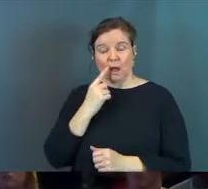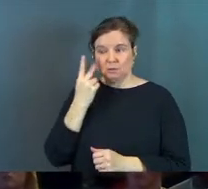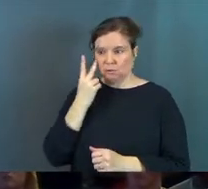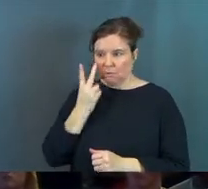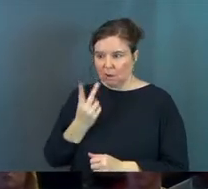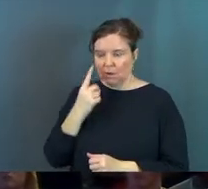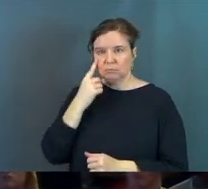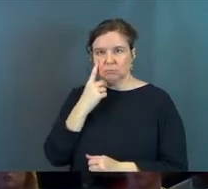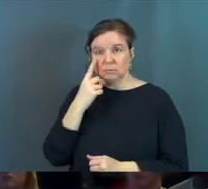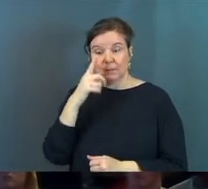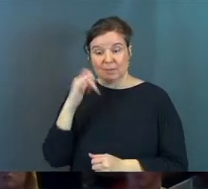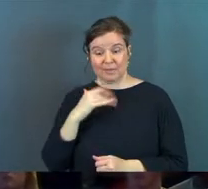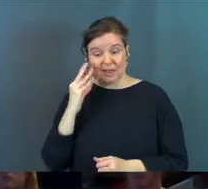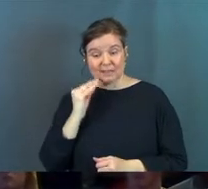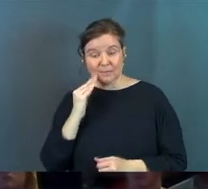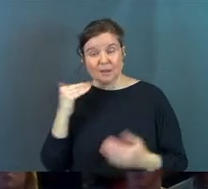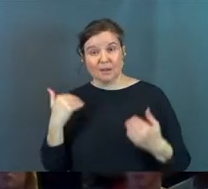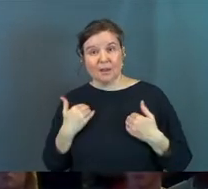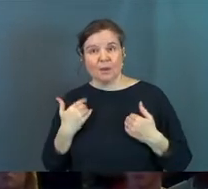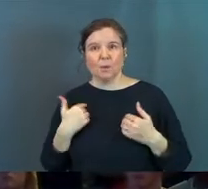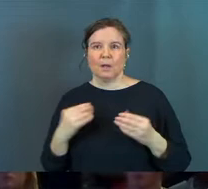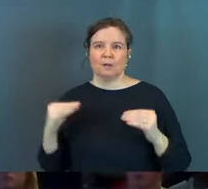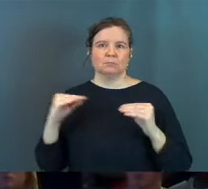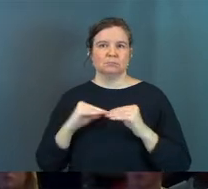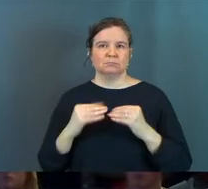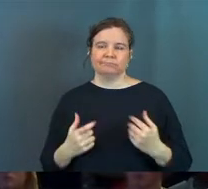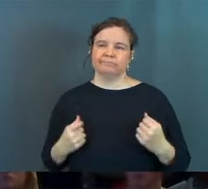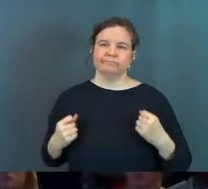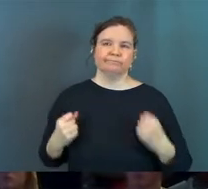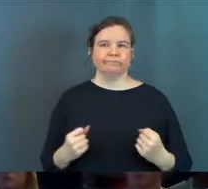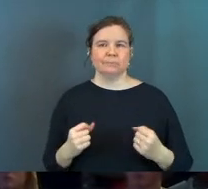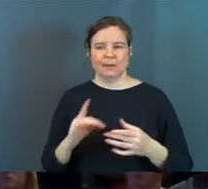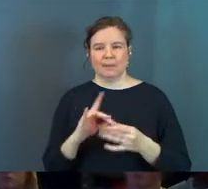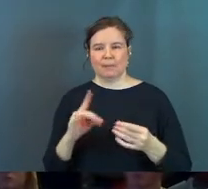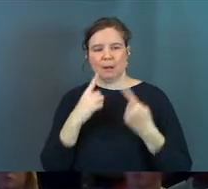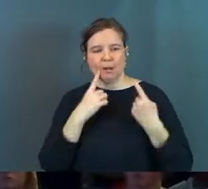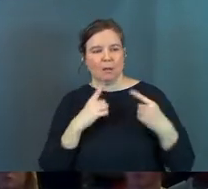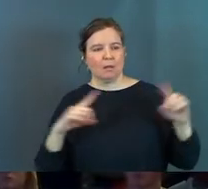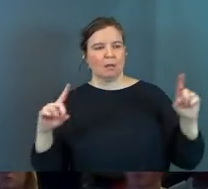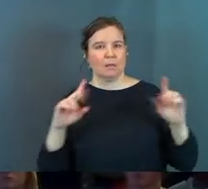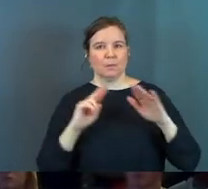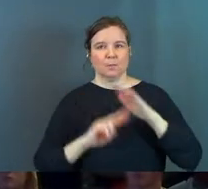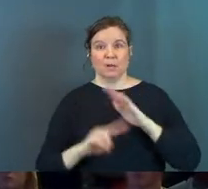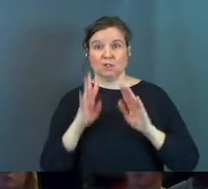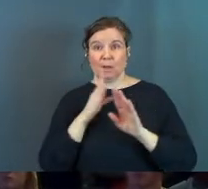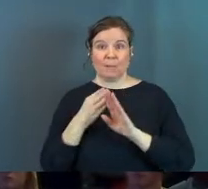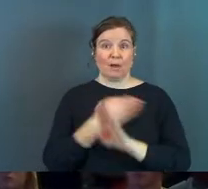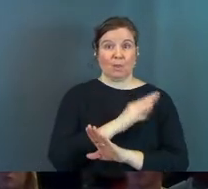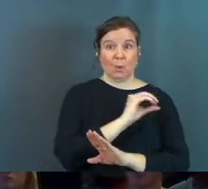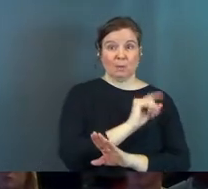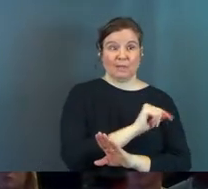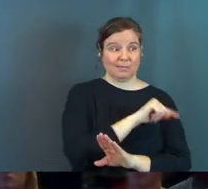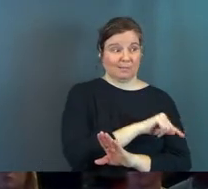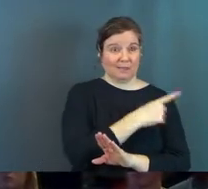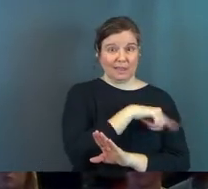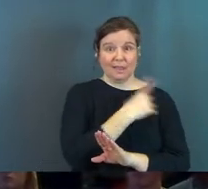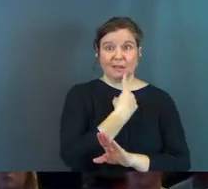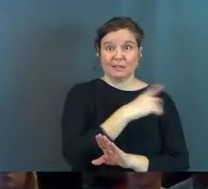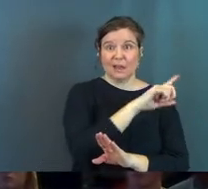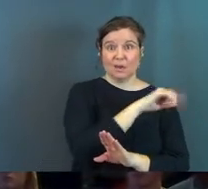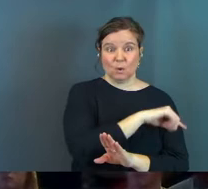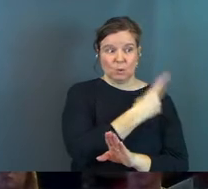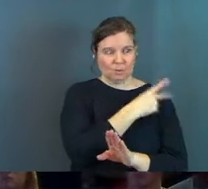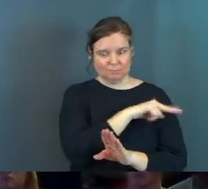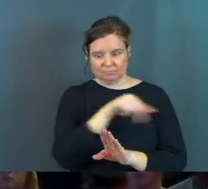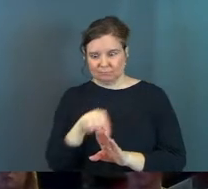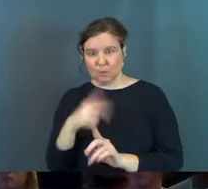And because of that experience, we have even greater confidence in the message proclaimed by the prophets. He's referring to the Old Testament here. He's saying, because we saw